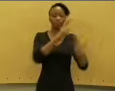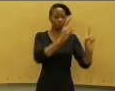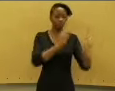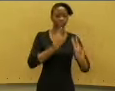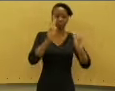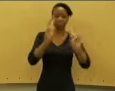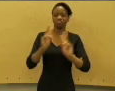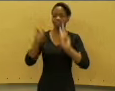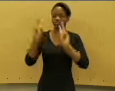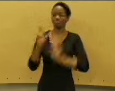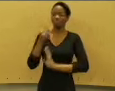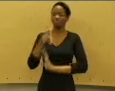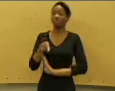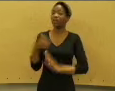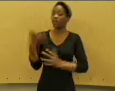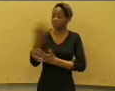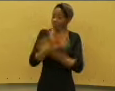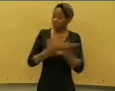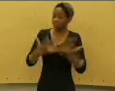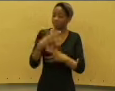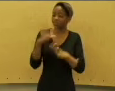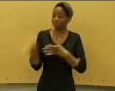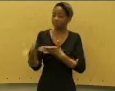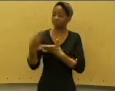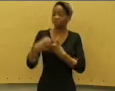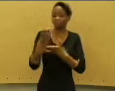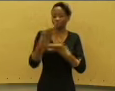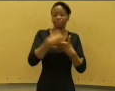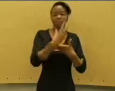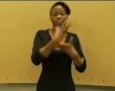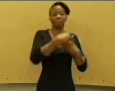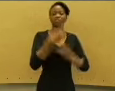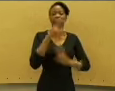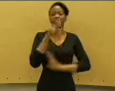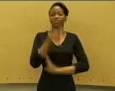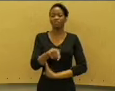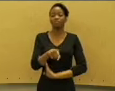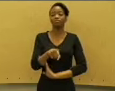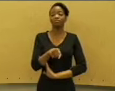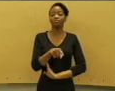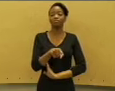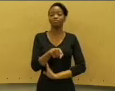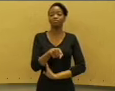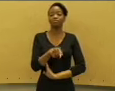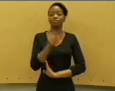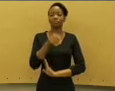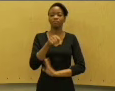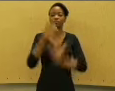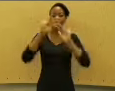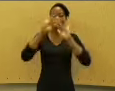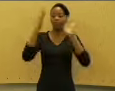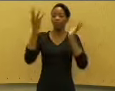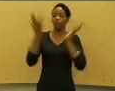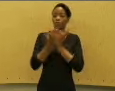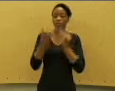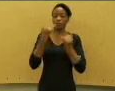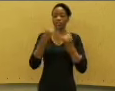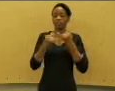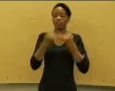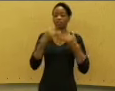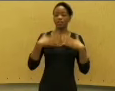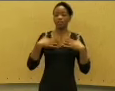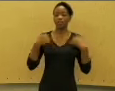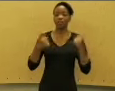your discussions. Invite them into the room. There was World Sexual Health Organization